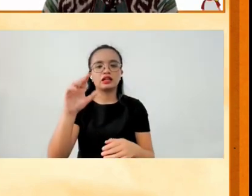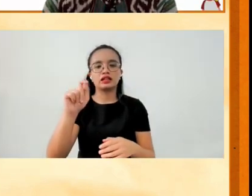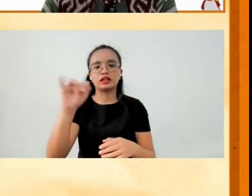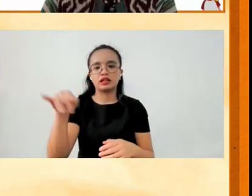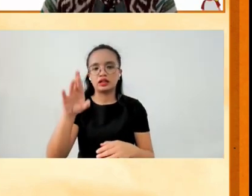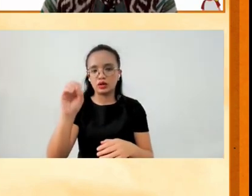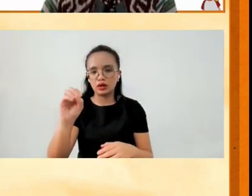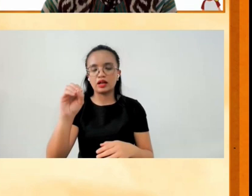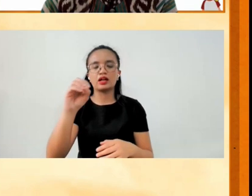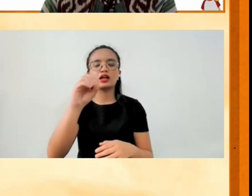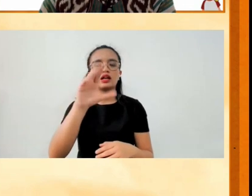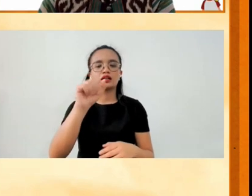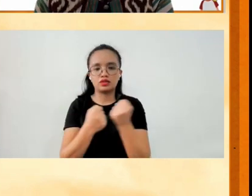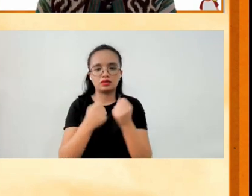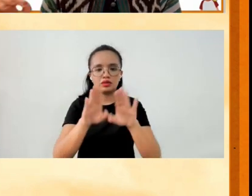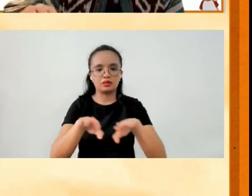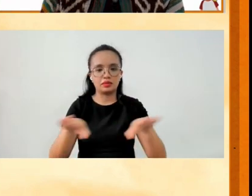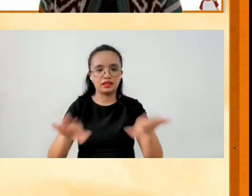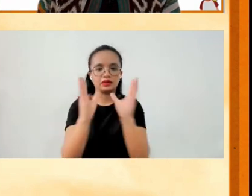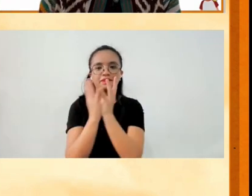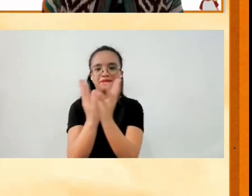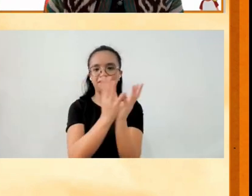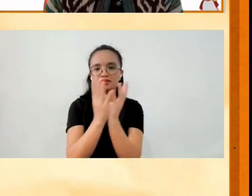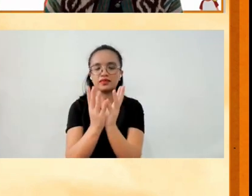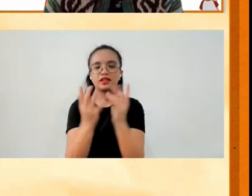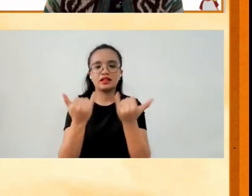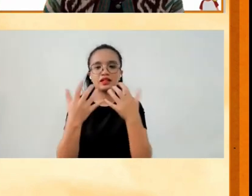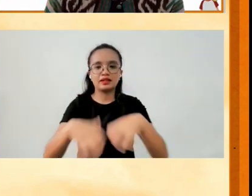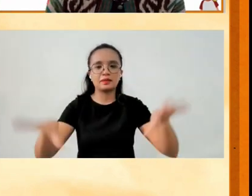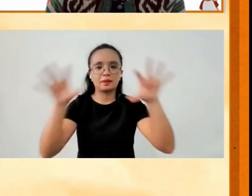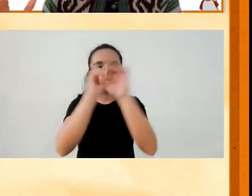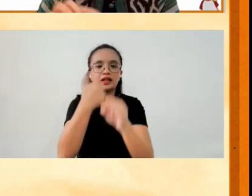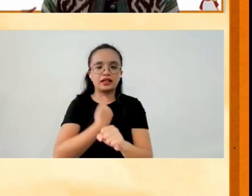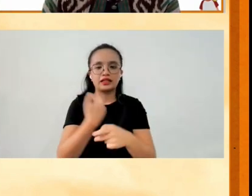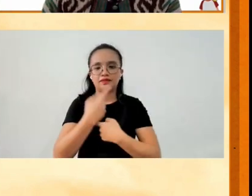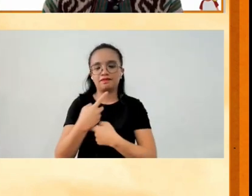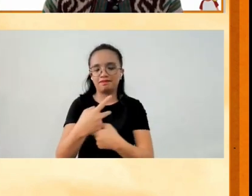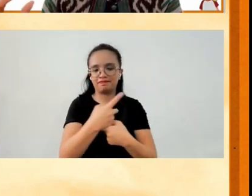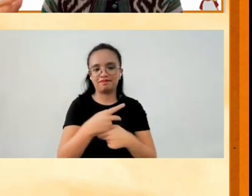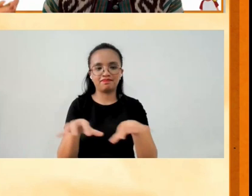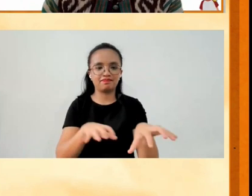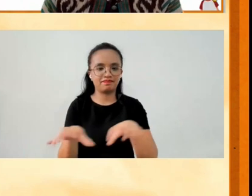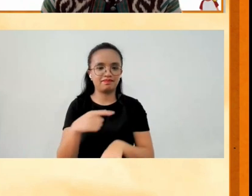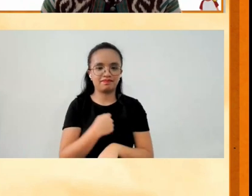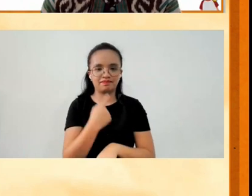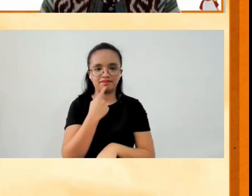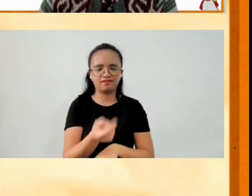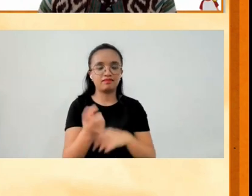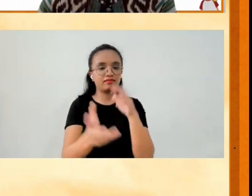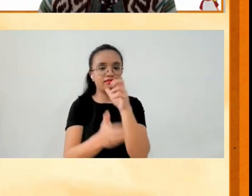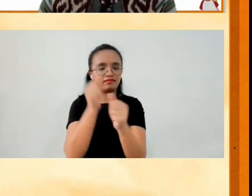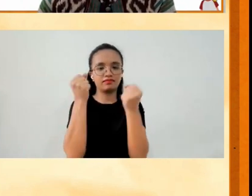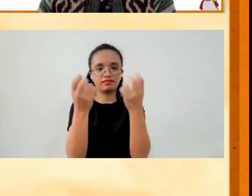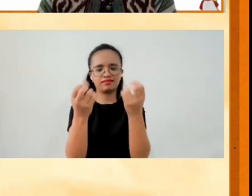Hani Karandang, and of course to Gian. Let's end this session with a self-care activity. As I mentioned earlier, most of us have a lot